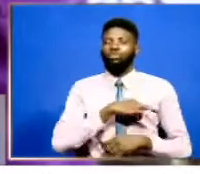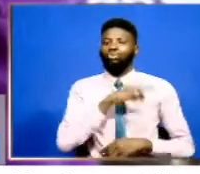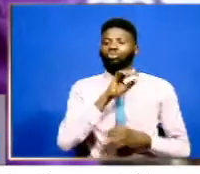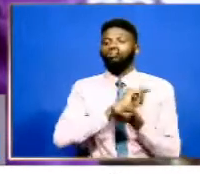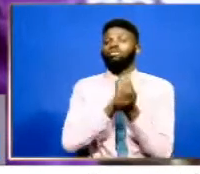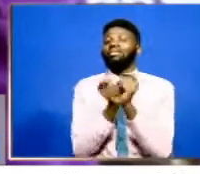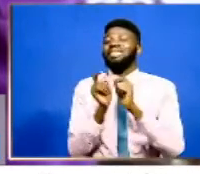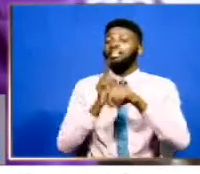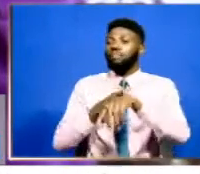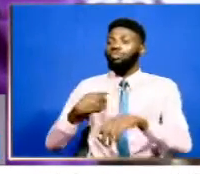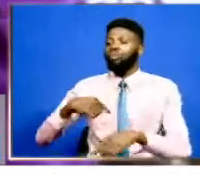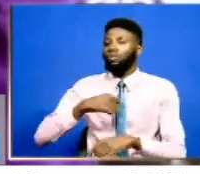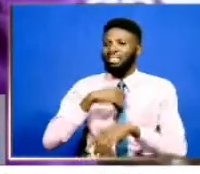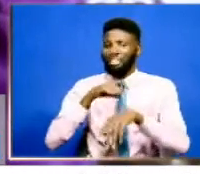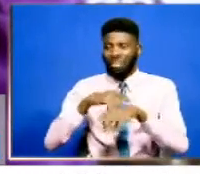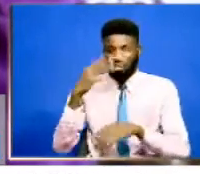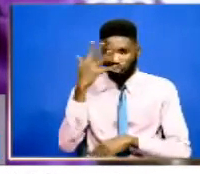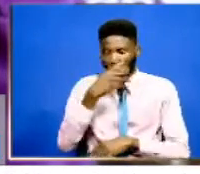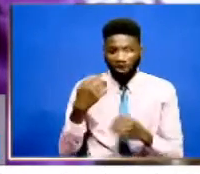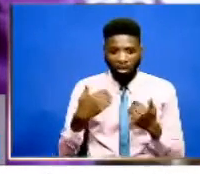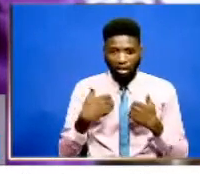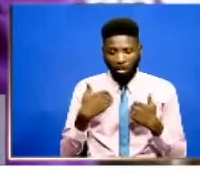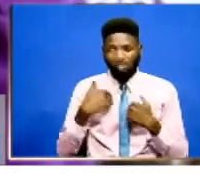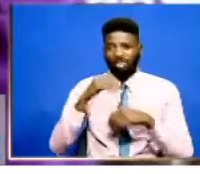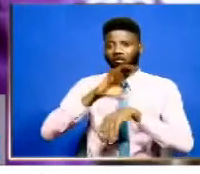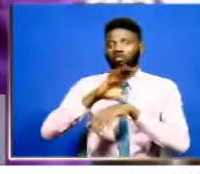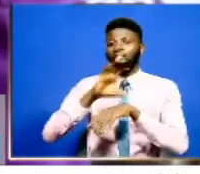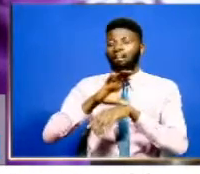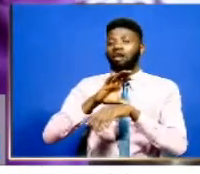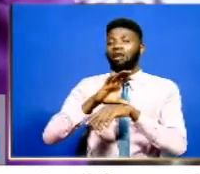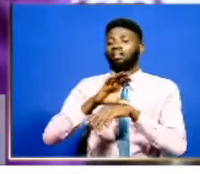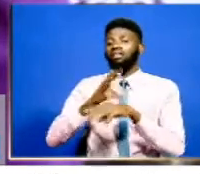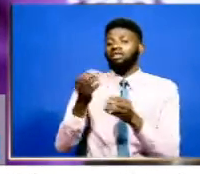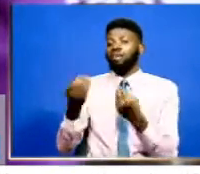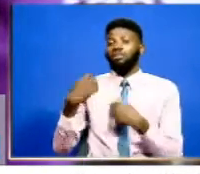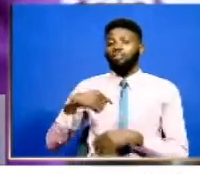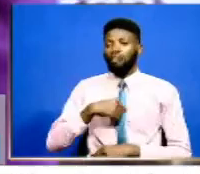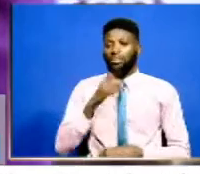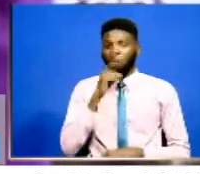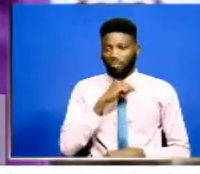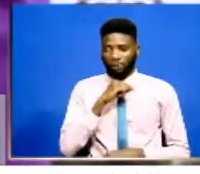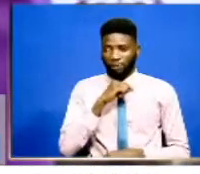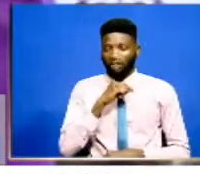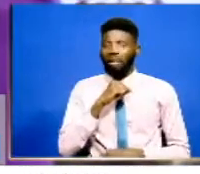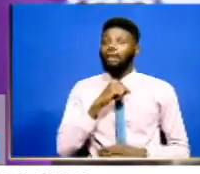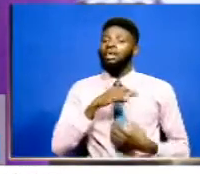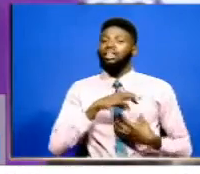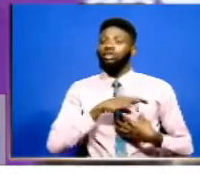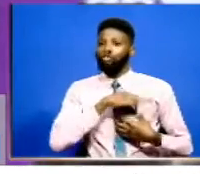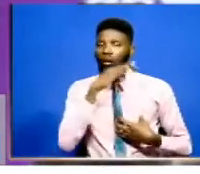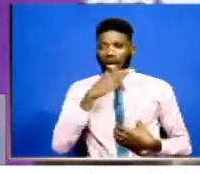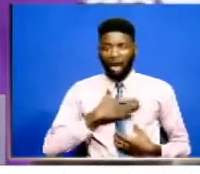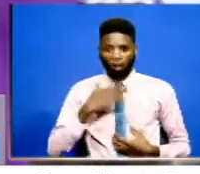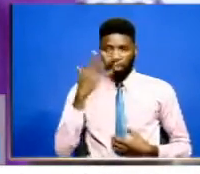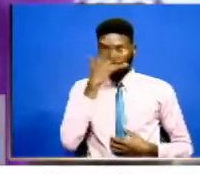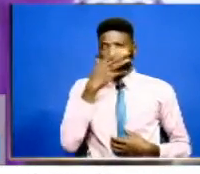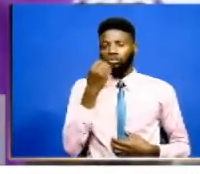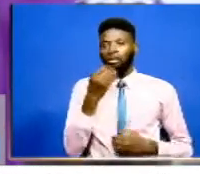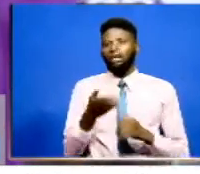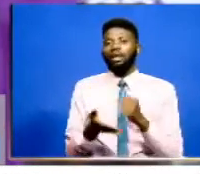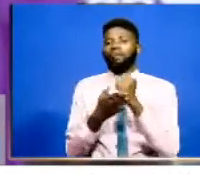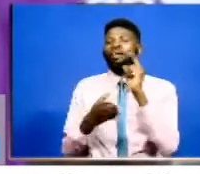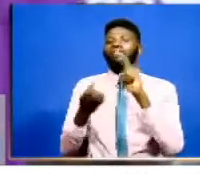the church is to reclaim our beauty, the beauty of our souls. And the church gives us